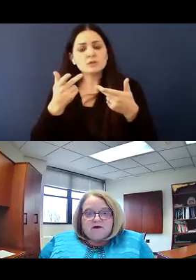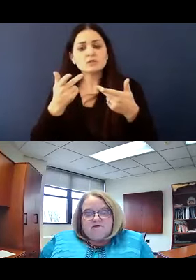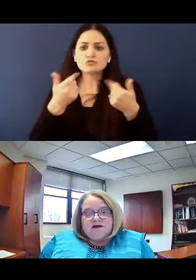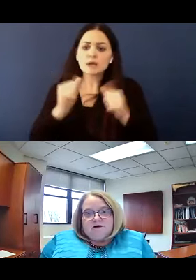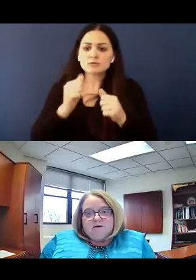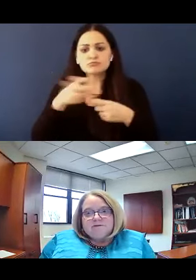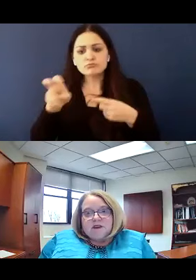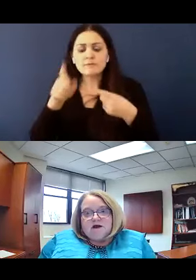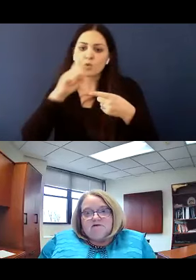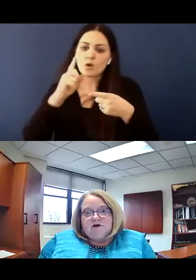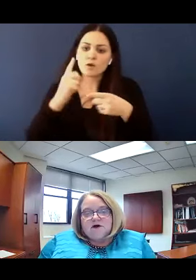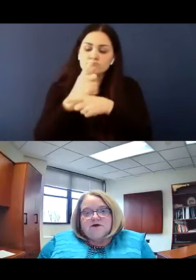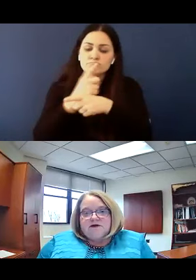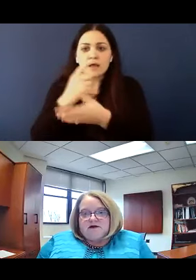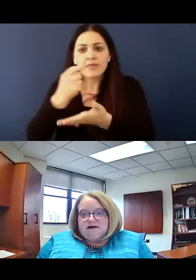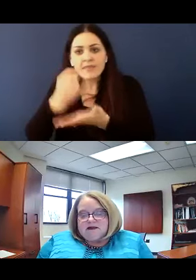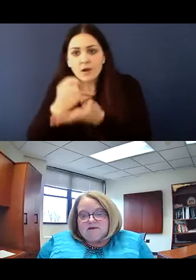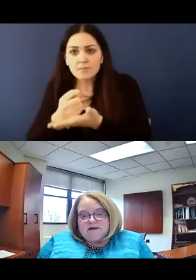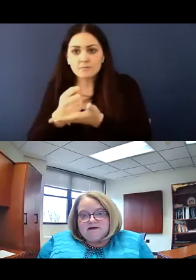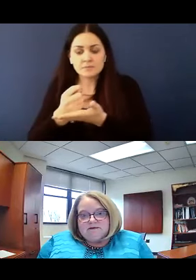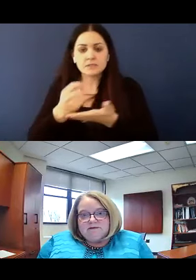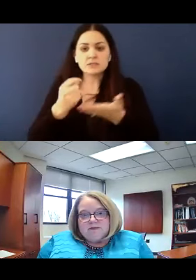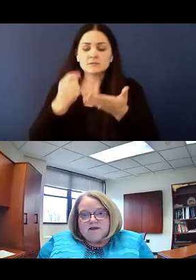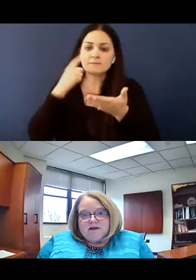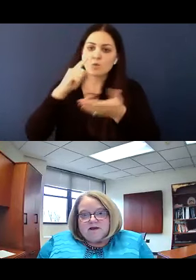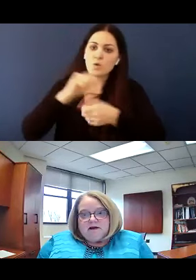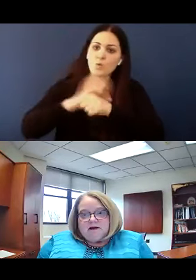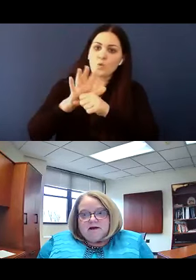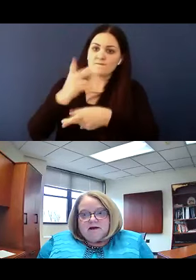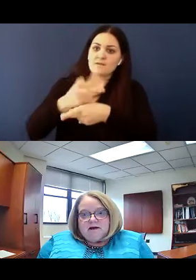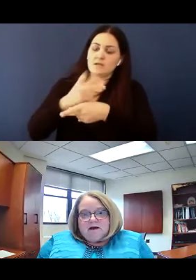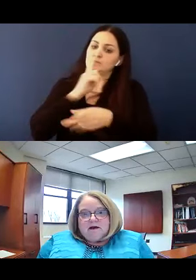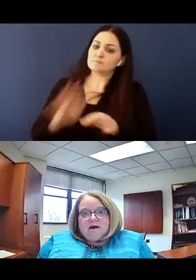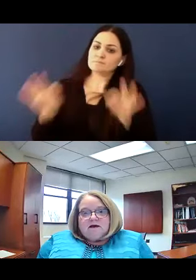about with COVID care. If you could go to the next slide, please.